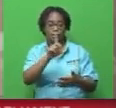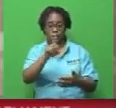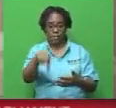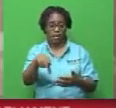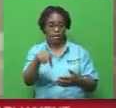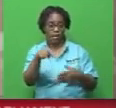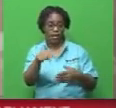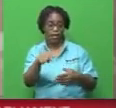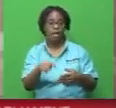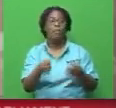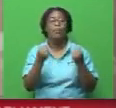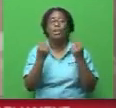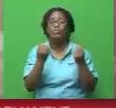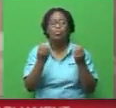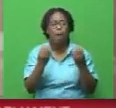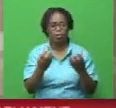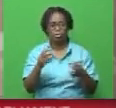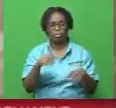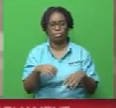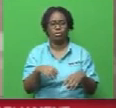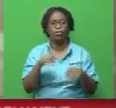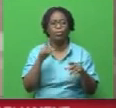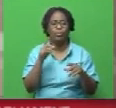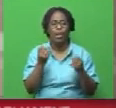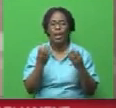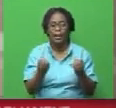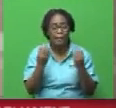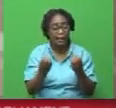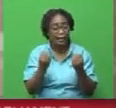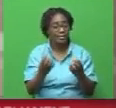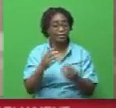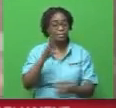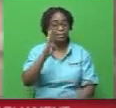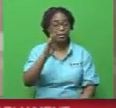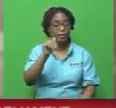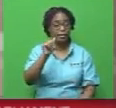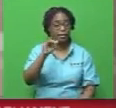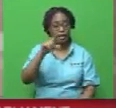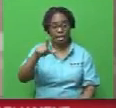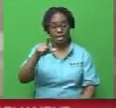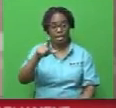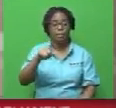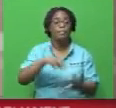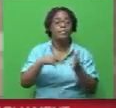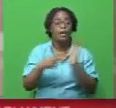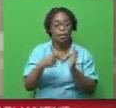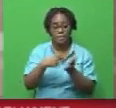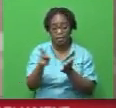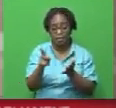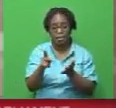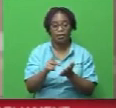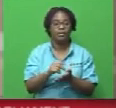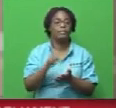bail applications. Bail applications, you know, not 78 trials that they had to do, not 78 people who had